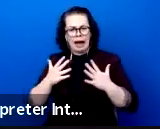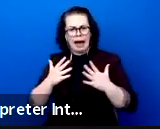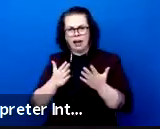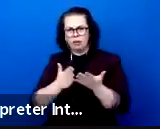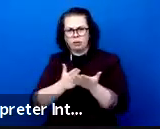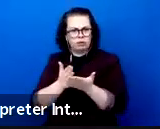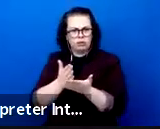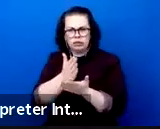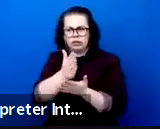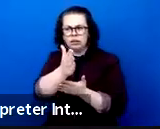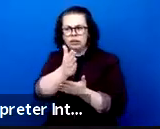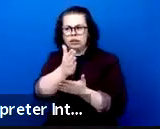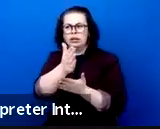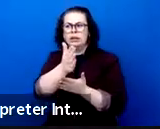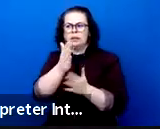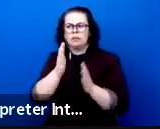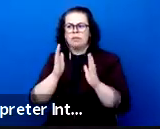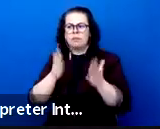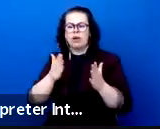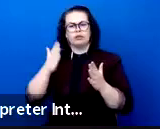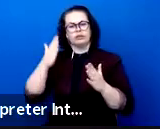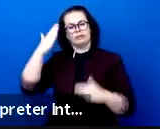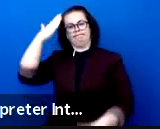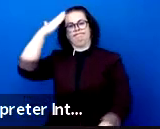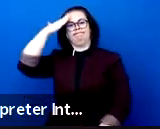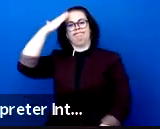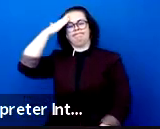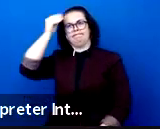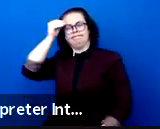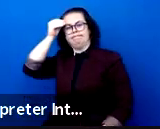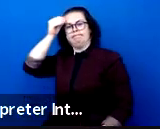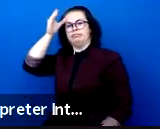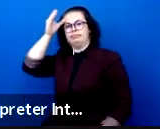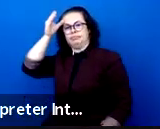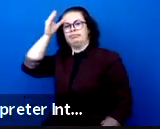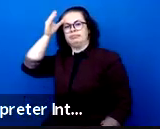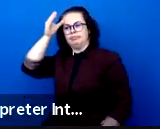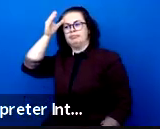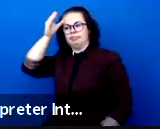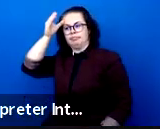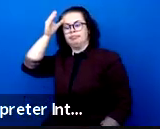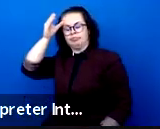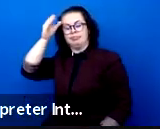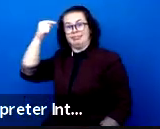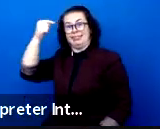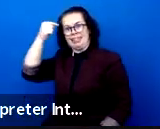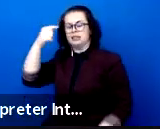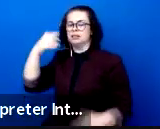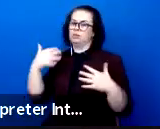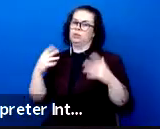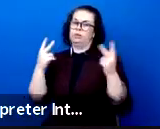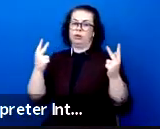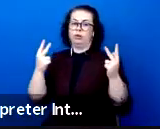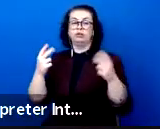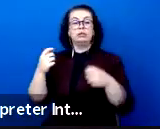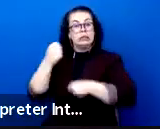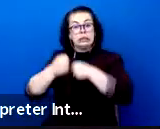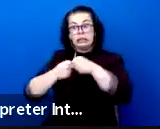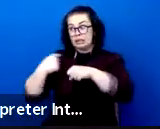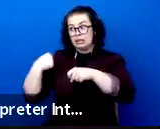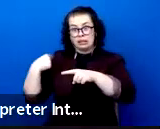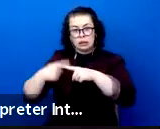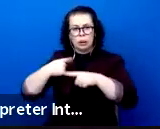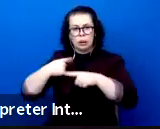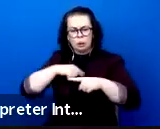For several years now, many of us have been hoping to meet in one place, to be able